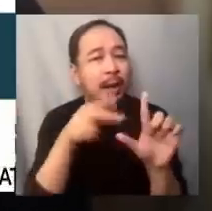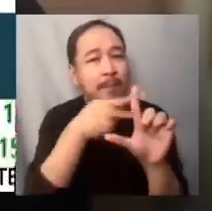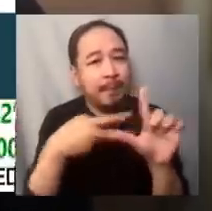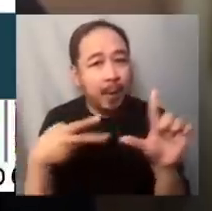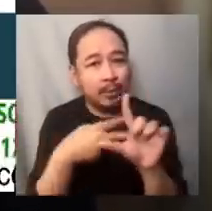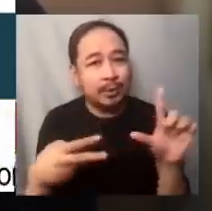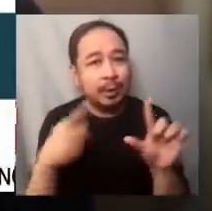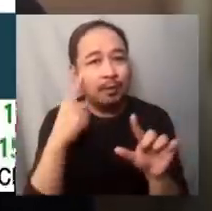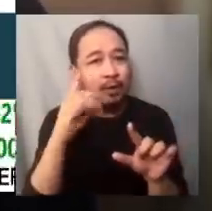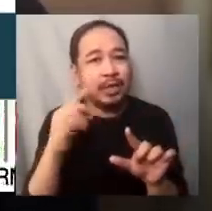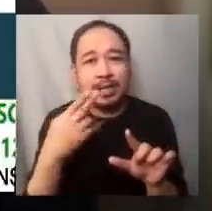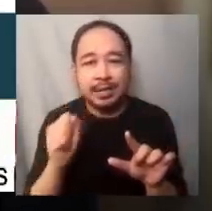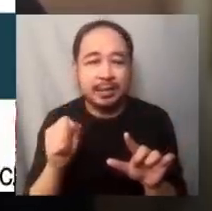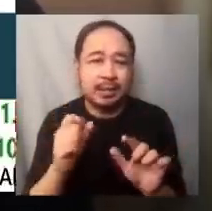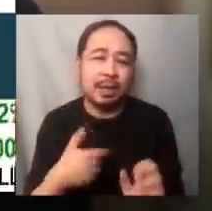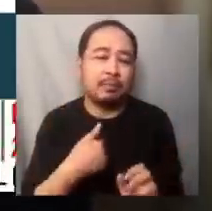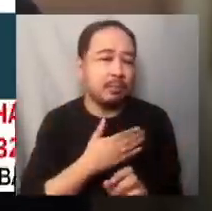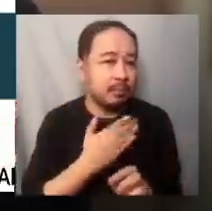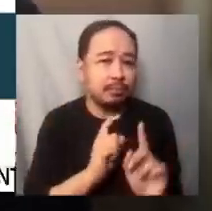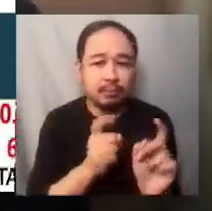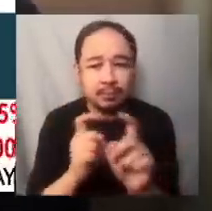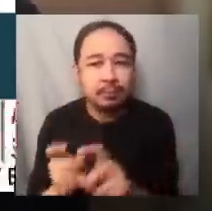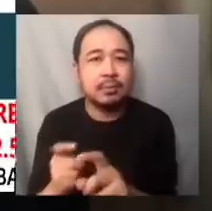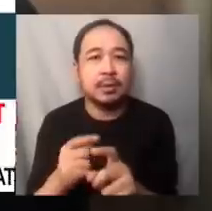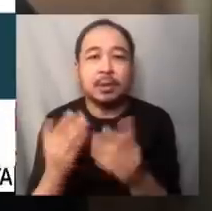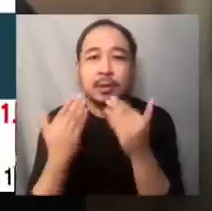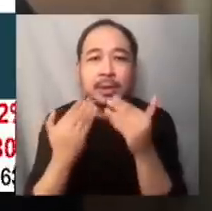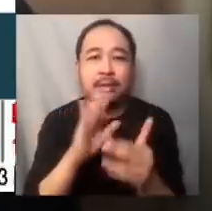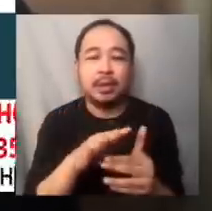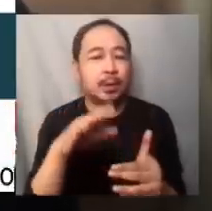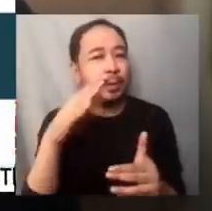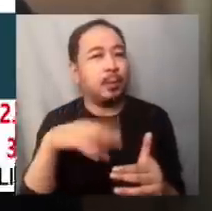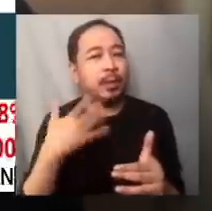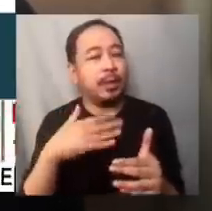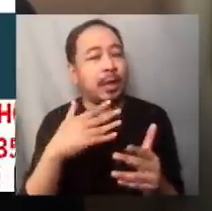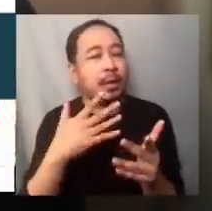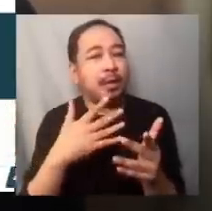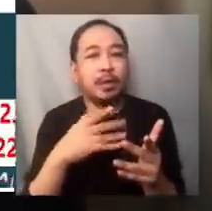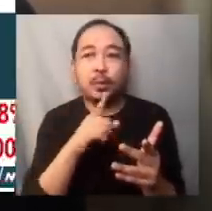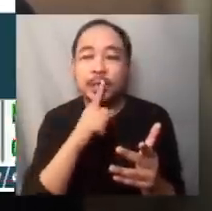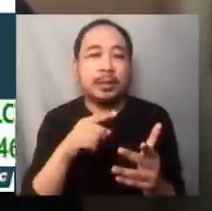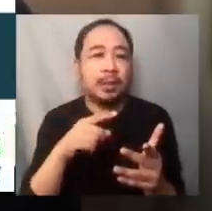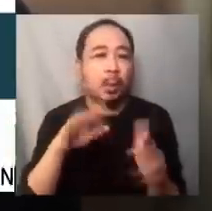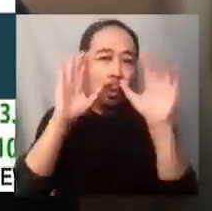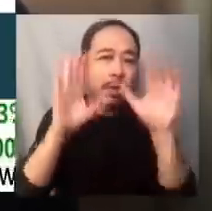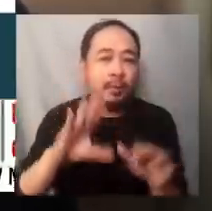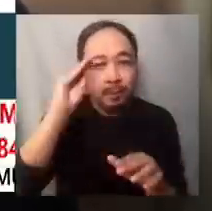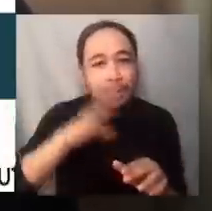so gave countless others their own chance to thank the extraordinary men and women who have protected us throughout this